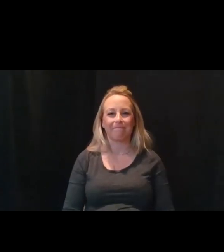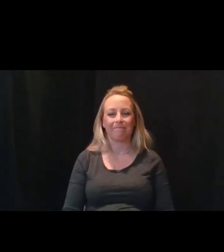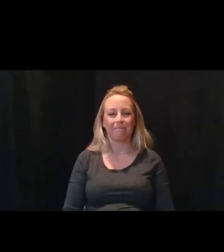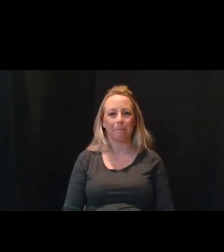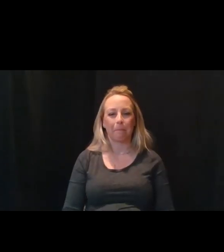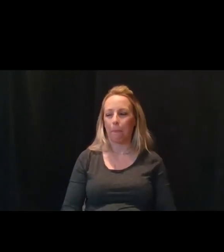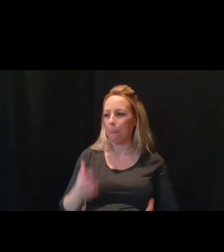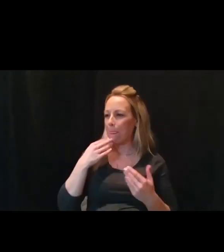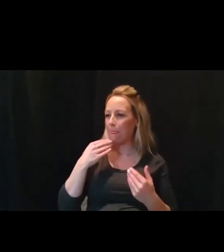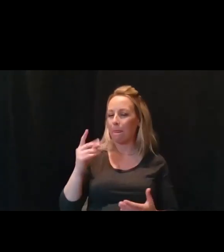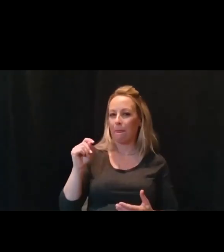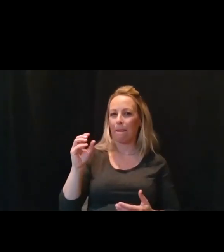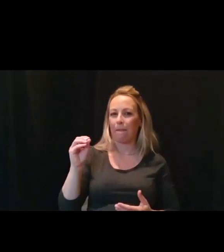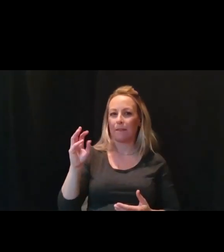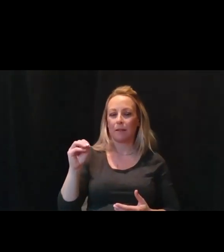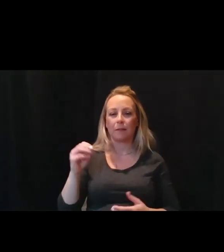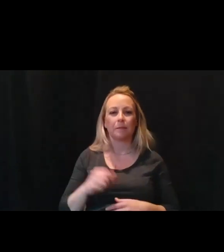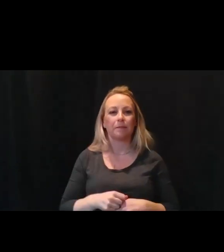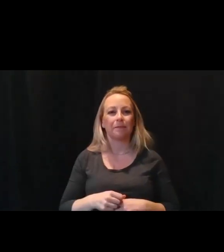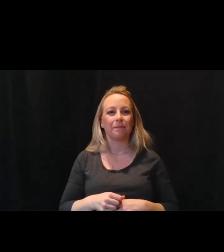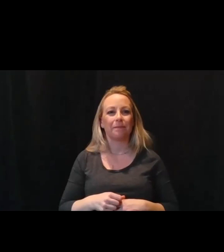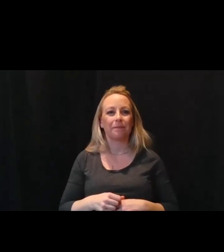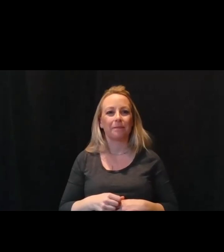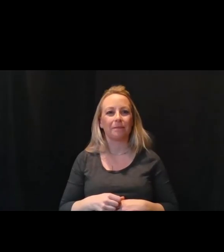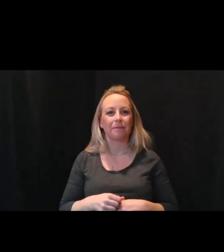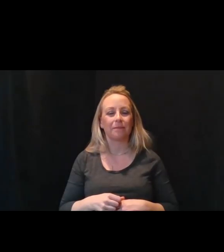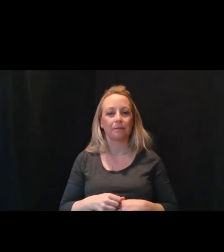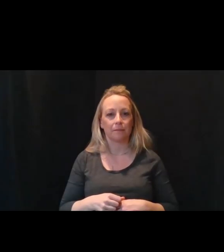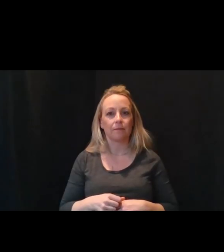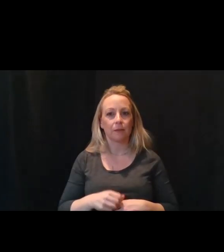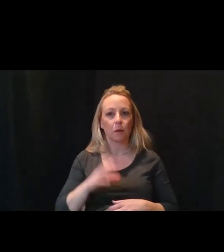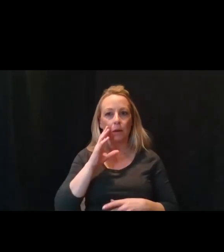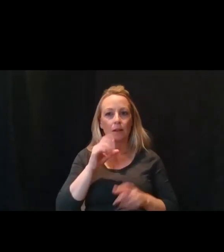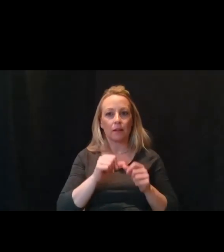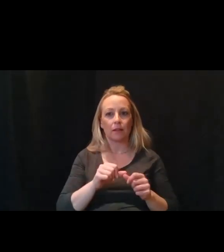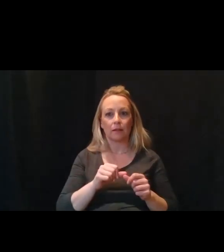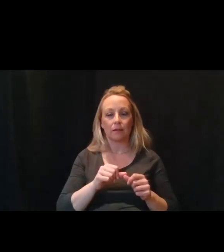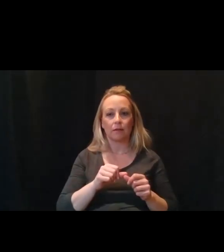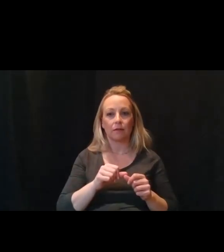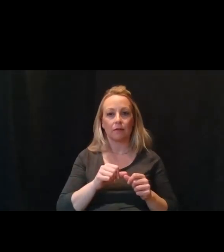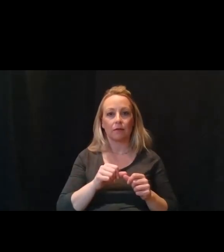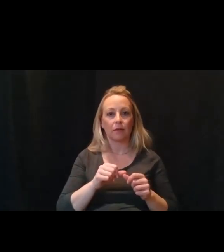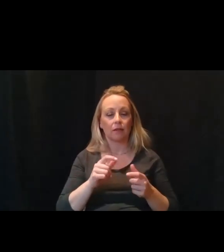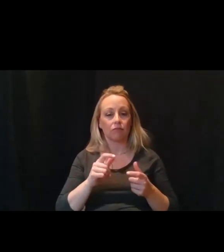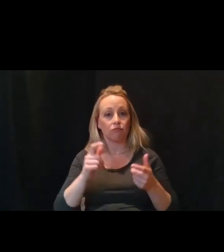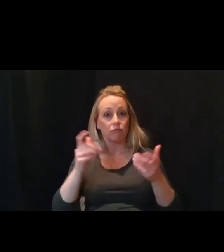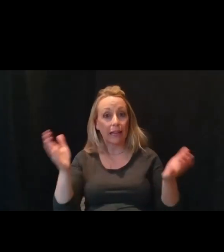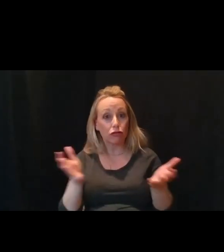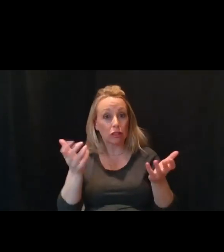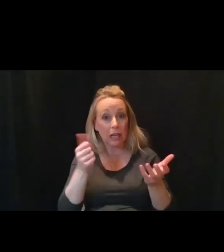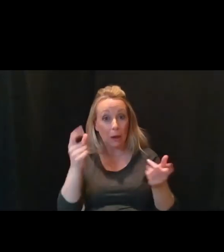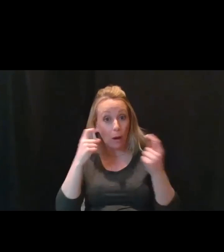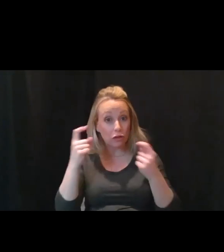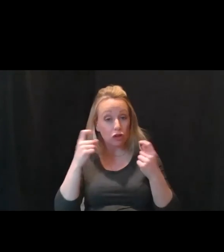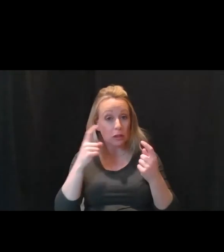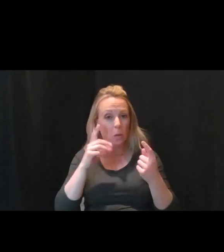Thank you, Tom. Sorry if I missed my mute button there for a second. We are going to go ahead and go to the questions. So we encourage any media on the call to go ahead and type